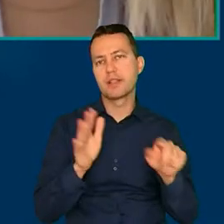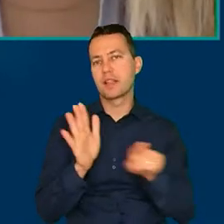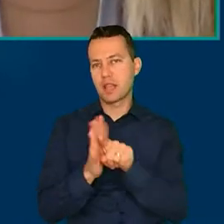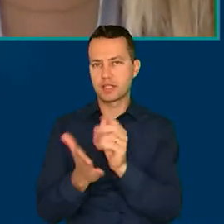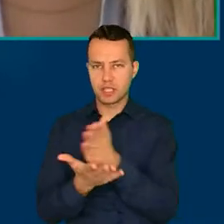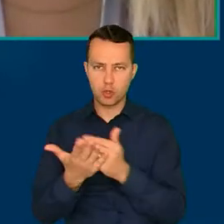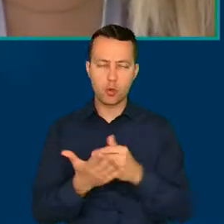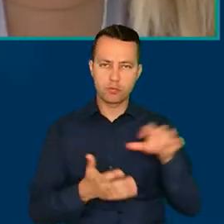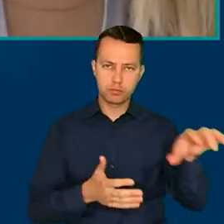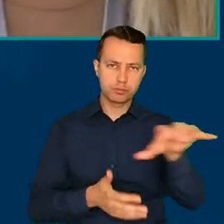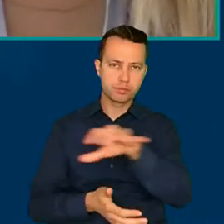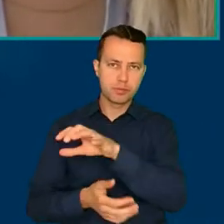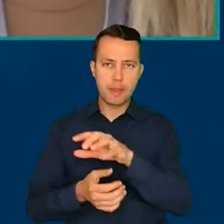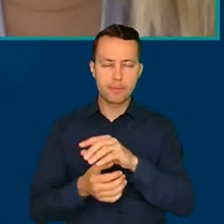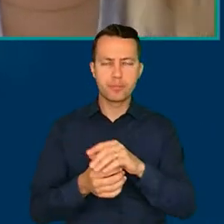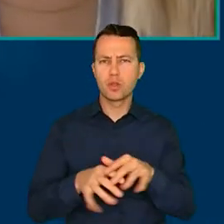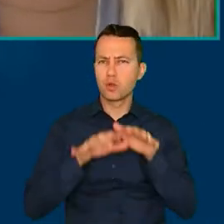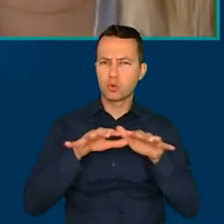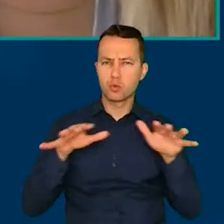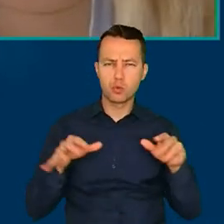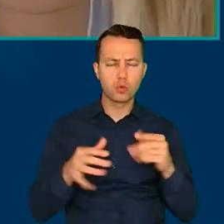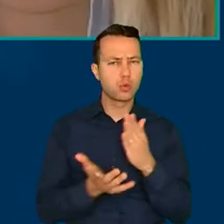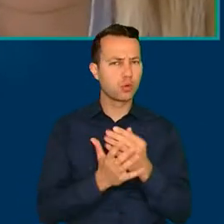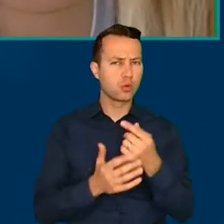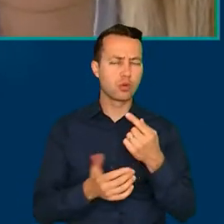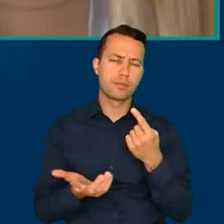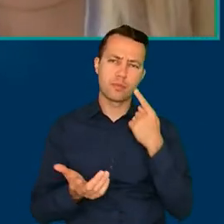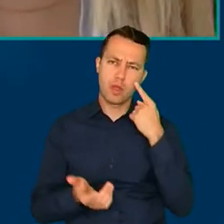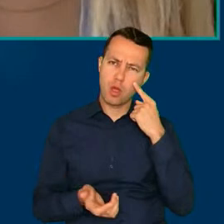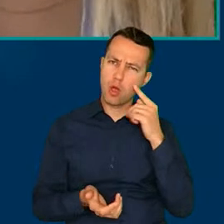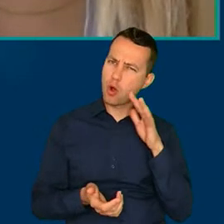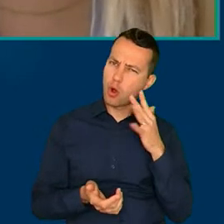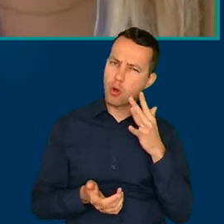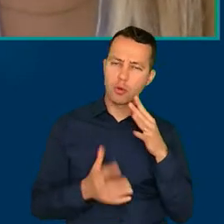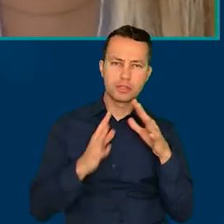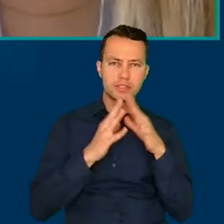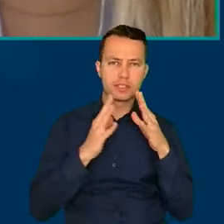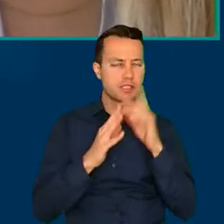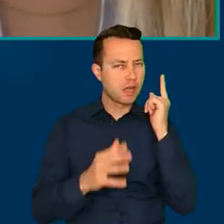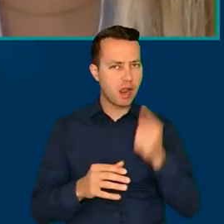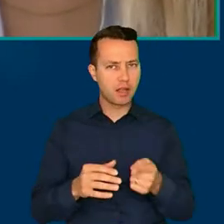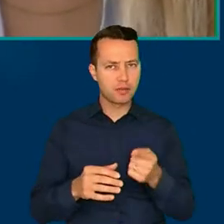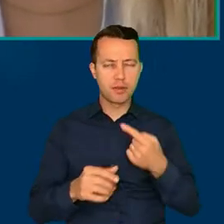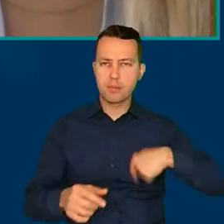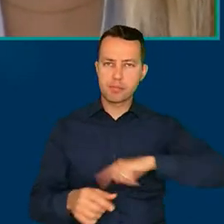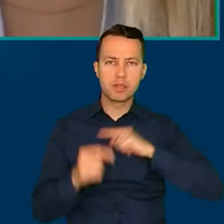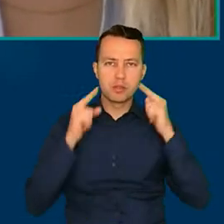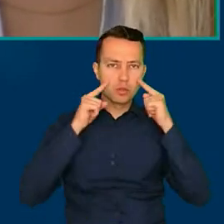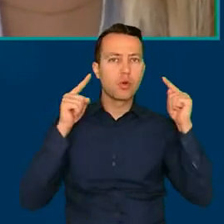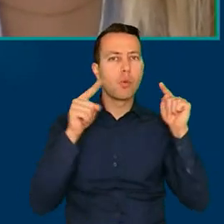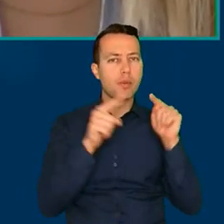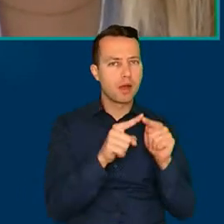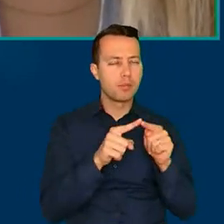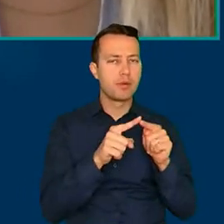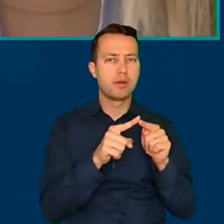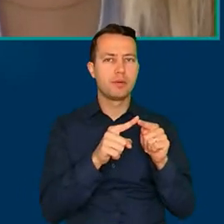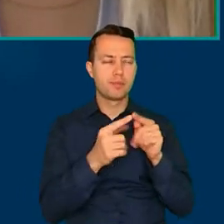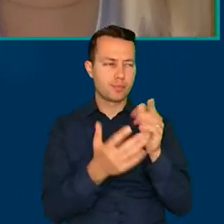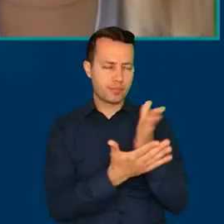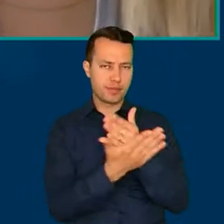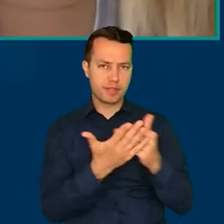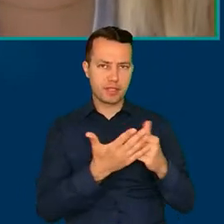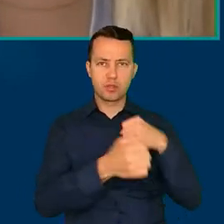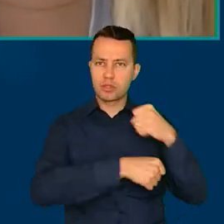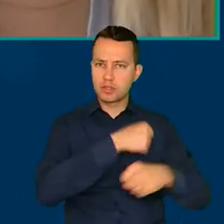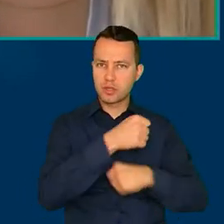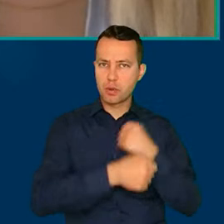guidance in the world, just over less than 5 for our general guidance, but we're